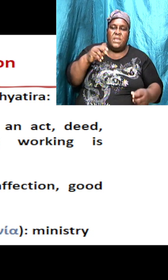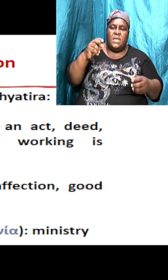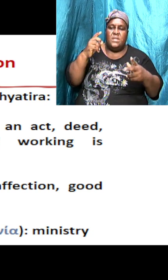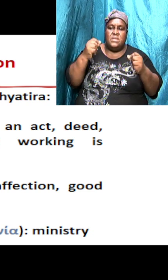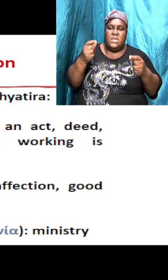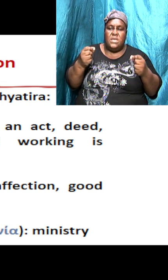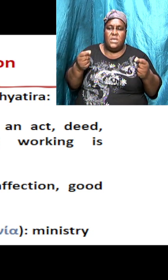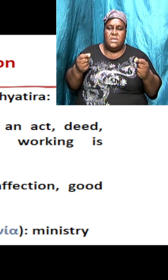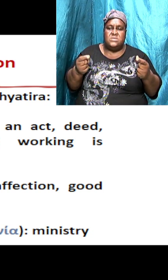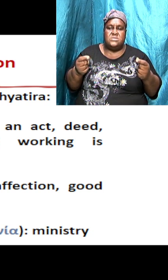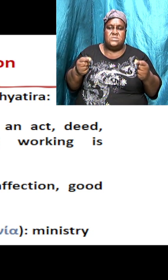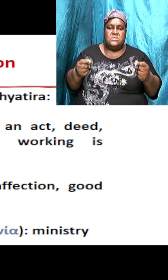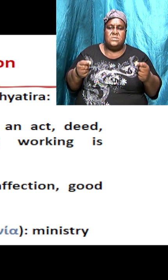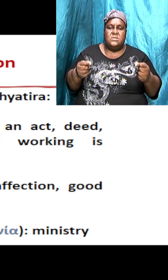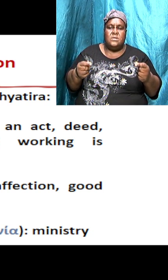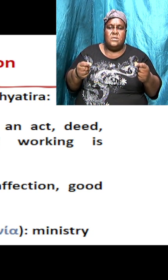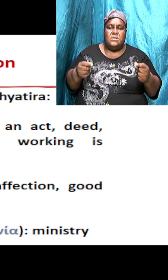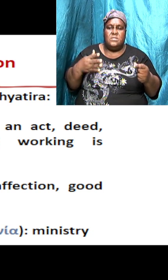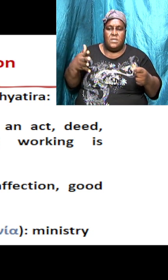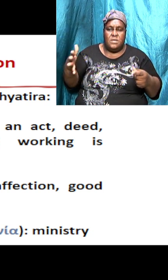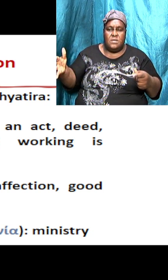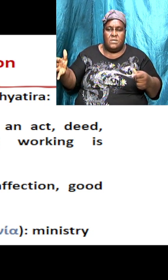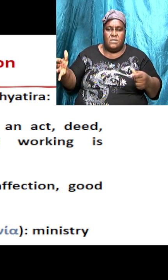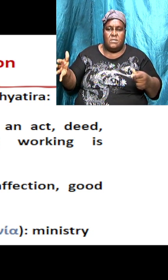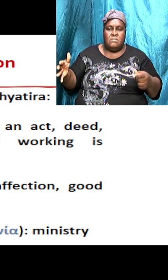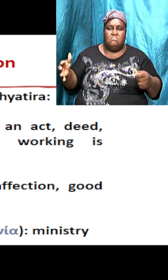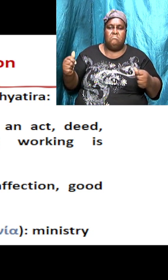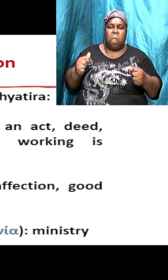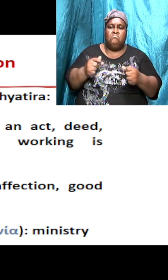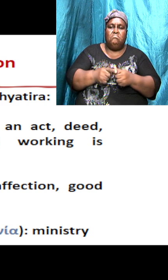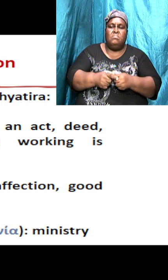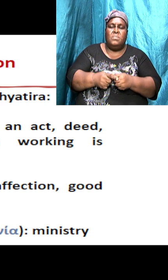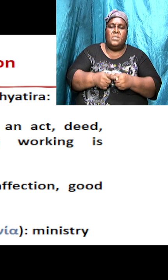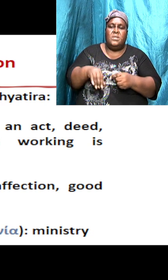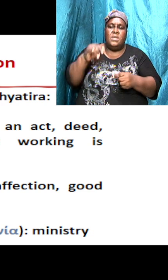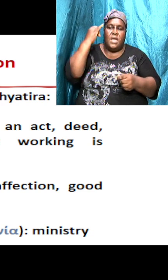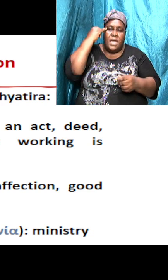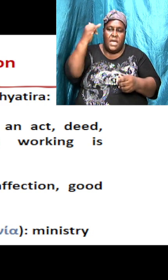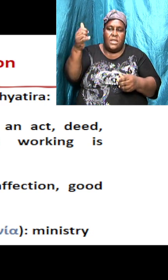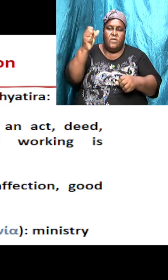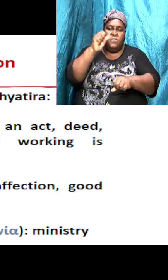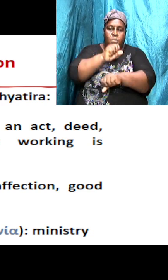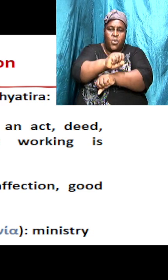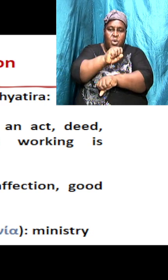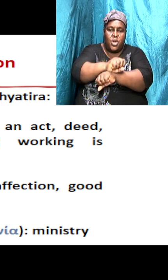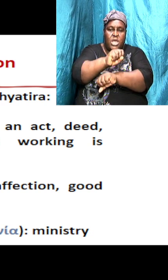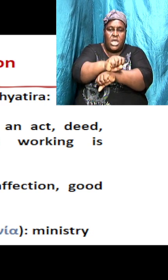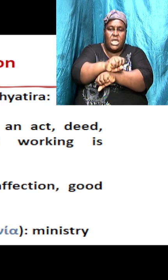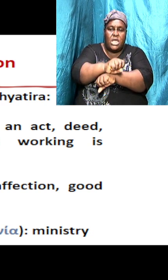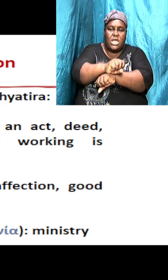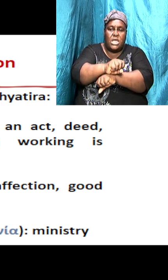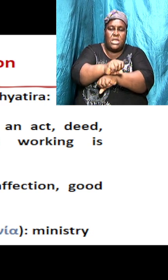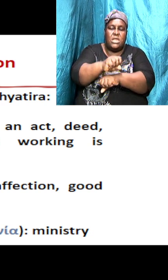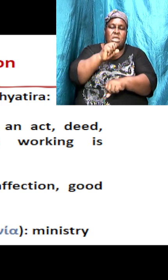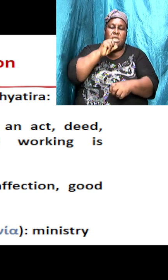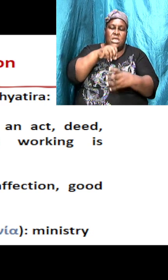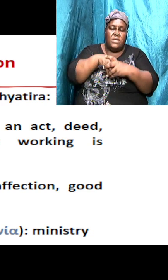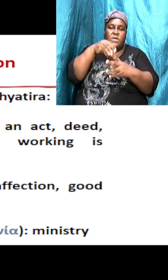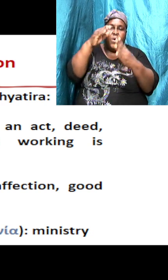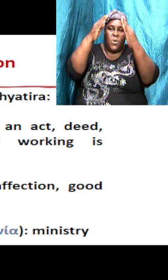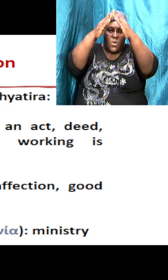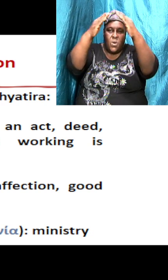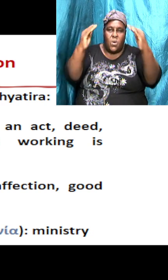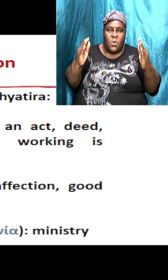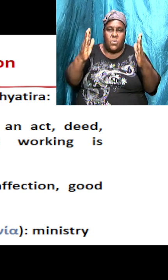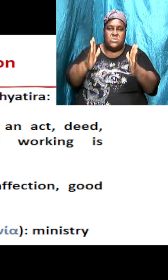done. Yes, what is being conveyed here is the idea of working in the house of God, working